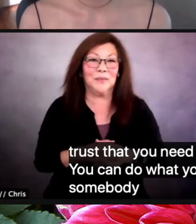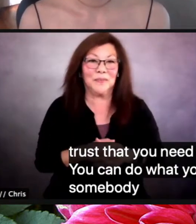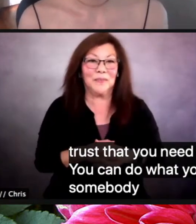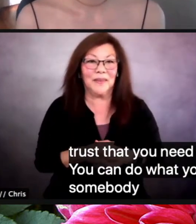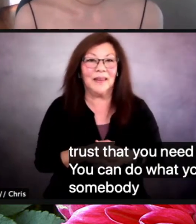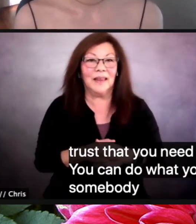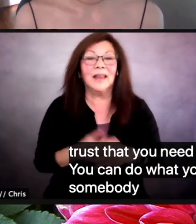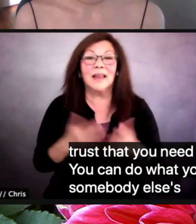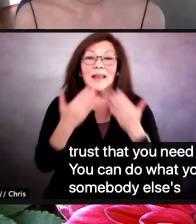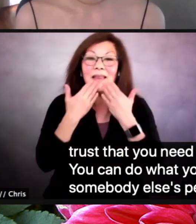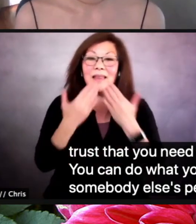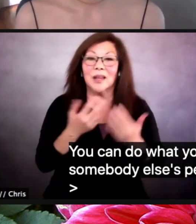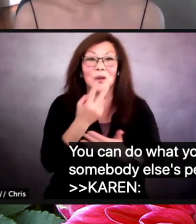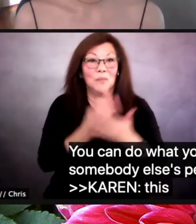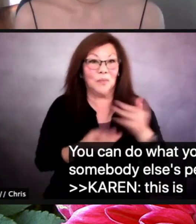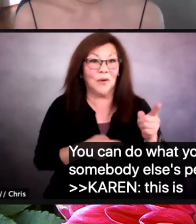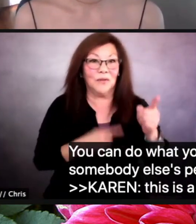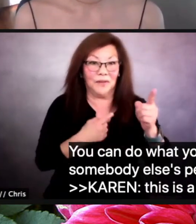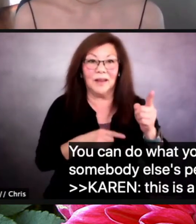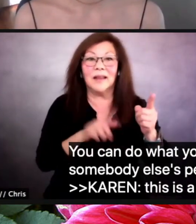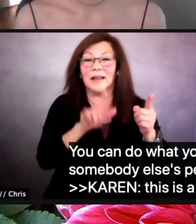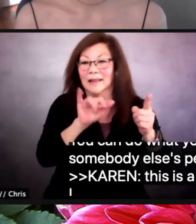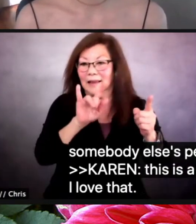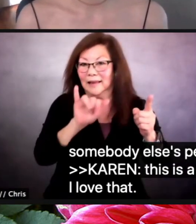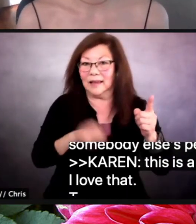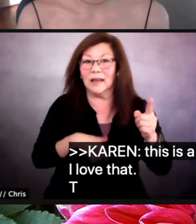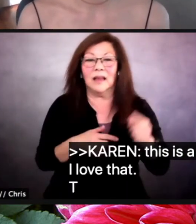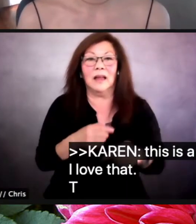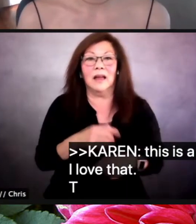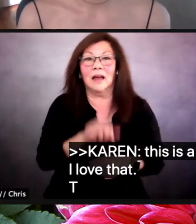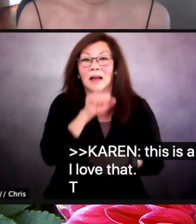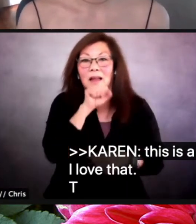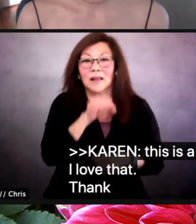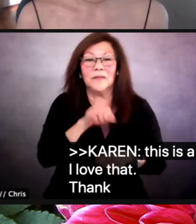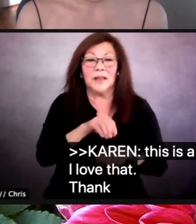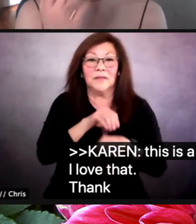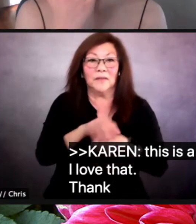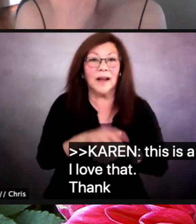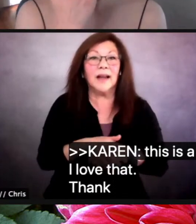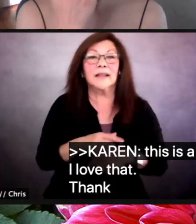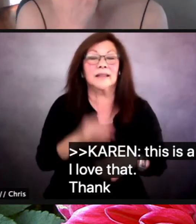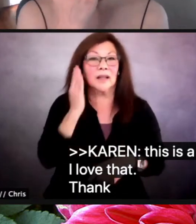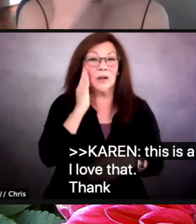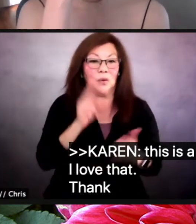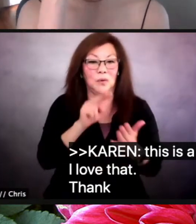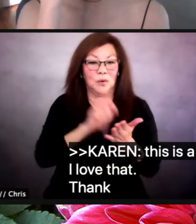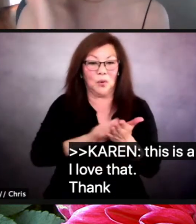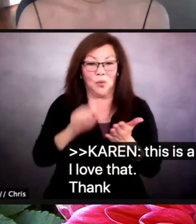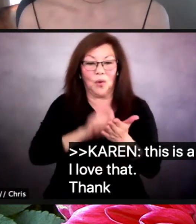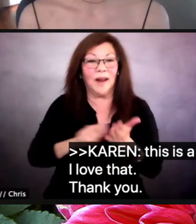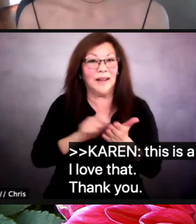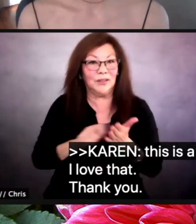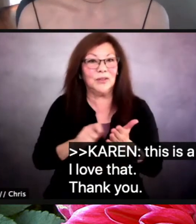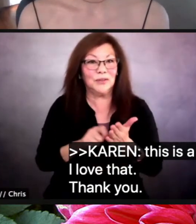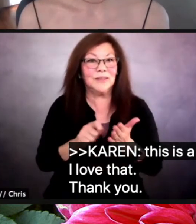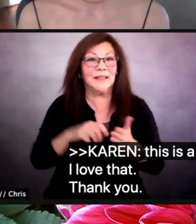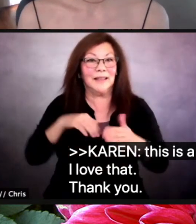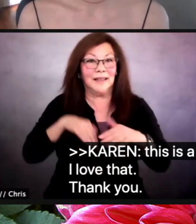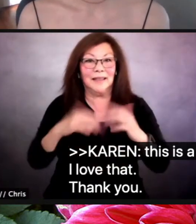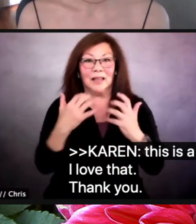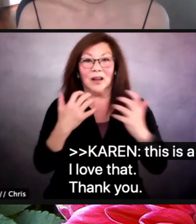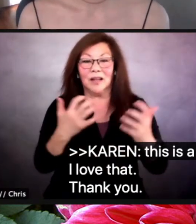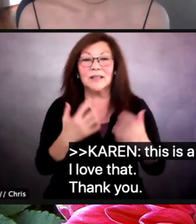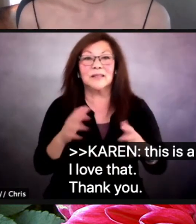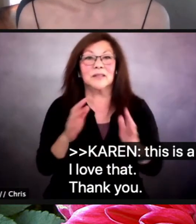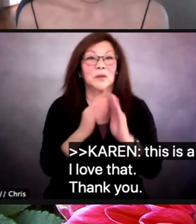Thank you both. I love that advice so much to end on. I know there are writers in the audience. Our community is made up of writers, so